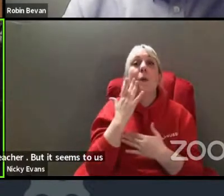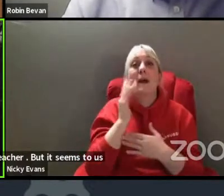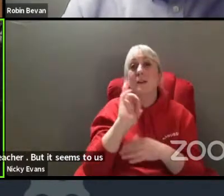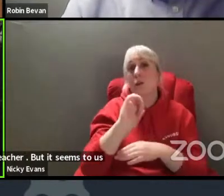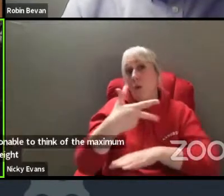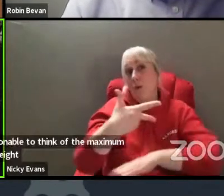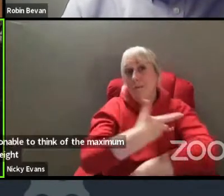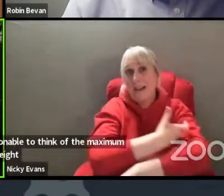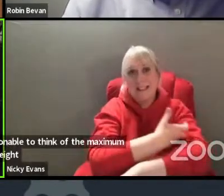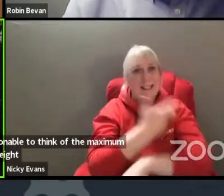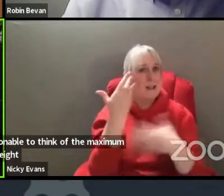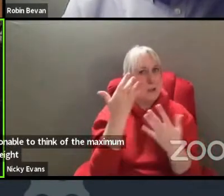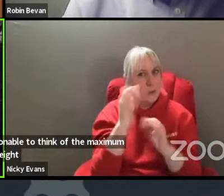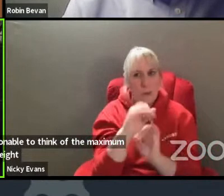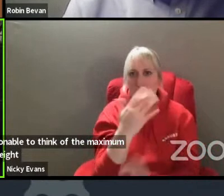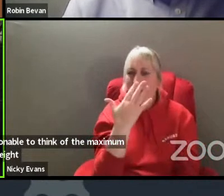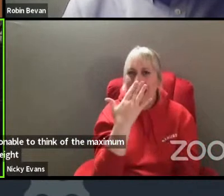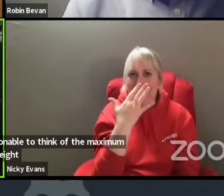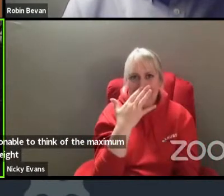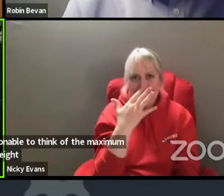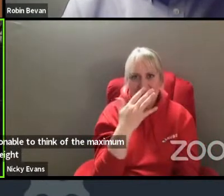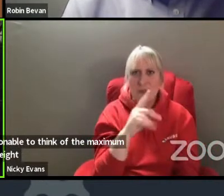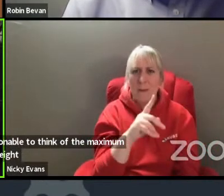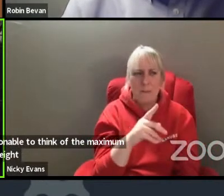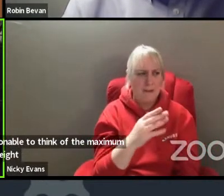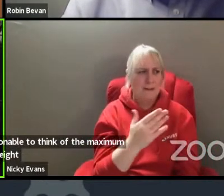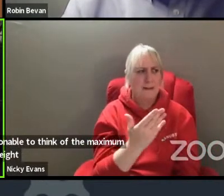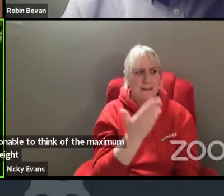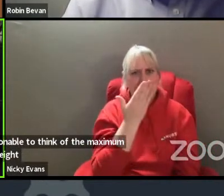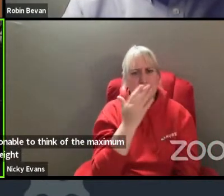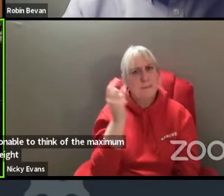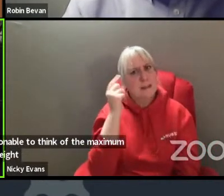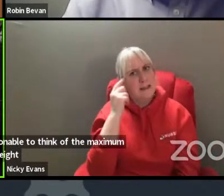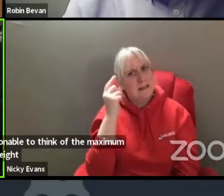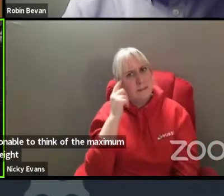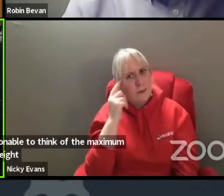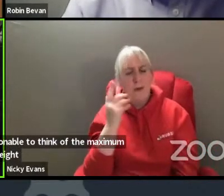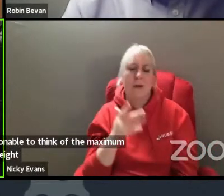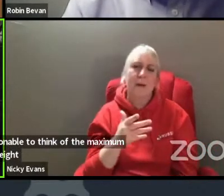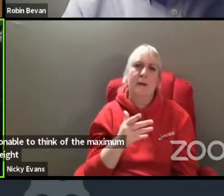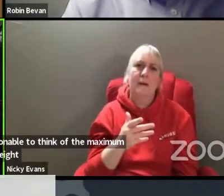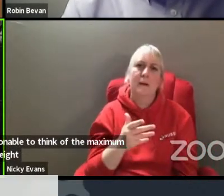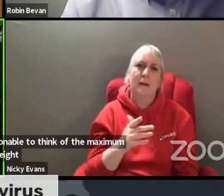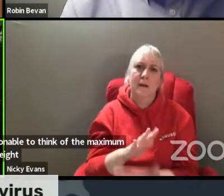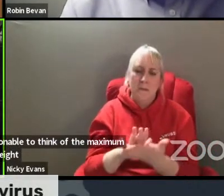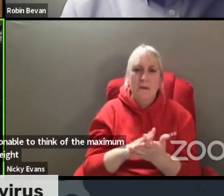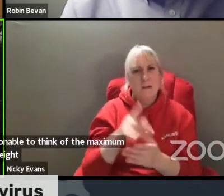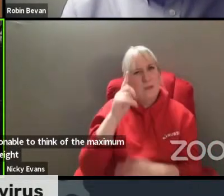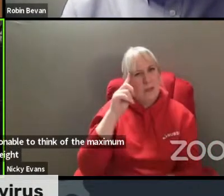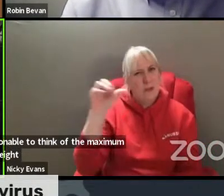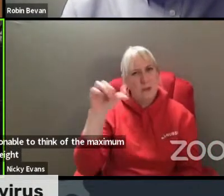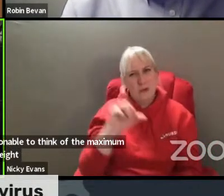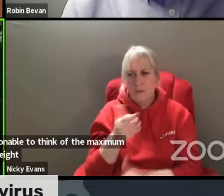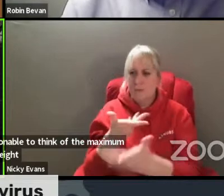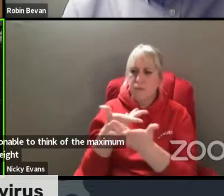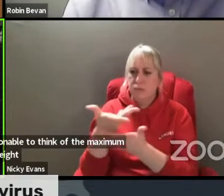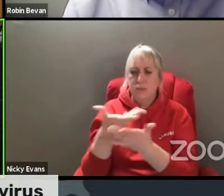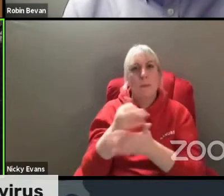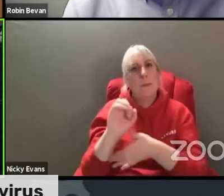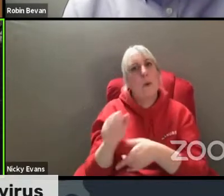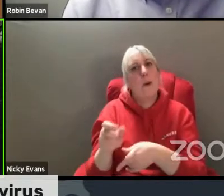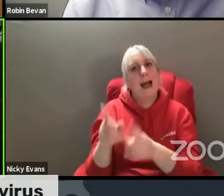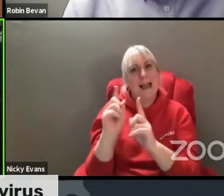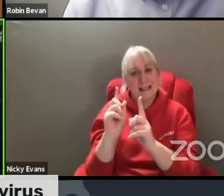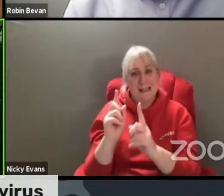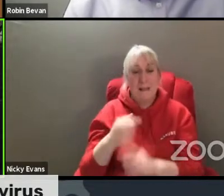We don't know your age, so we don't know that. But these are things now to take up at that sort of way with your head teacher. Now, Robin, I've spoken